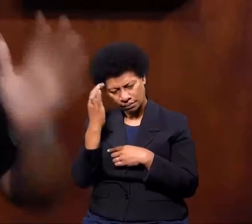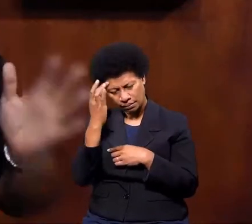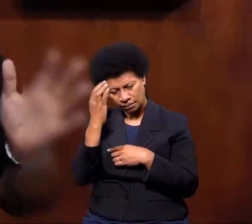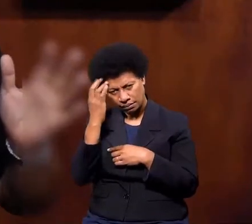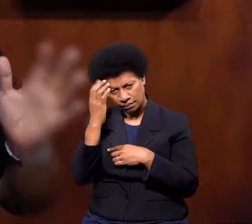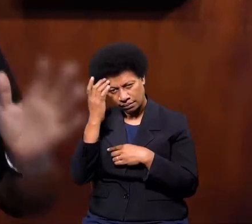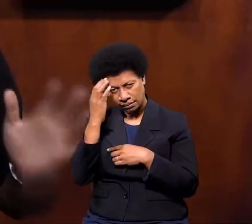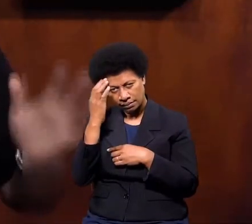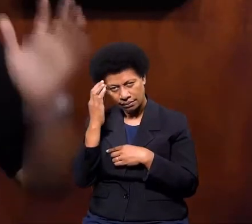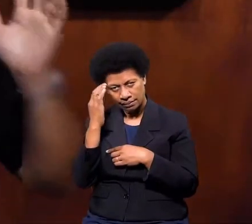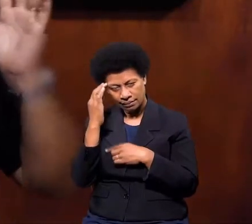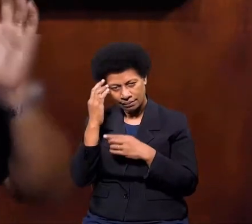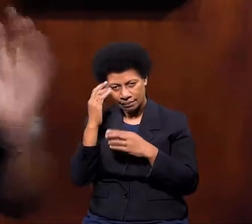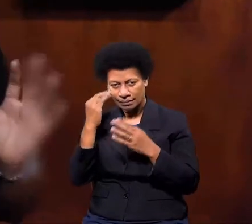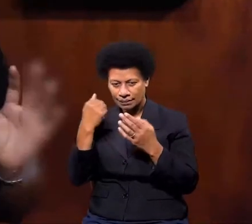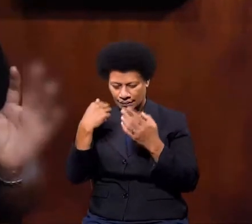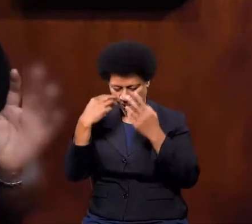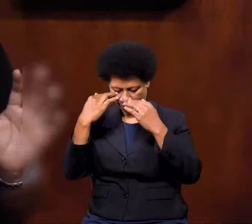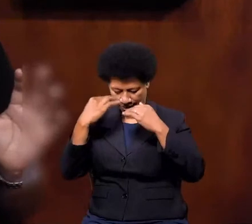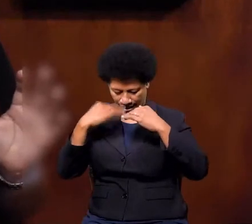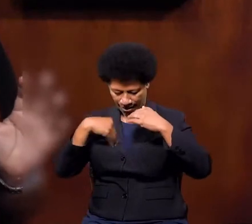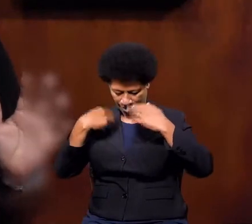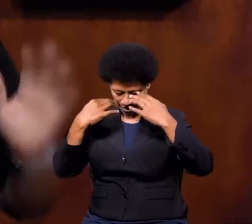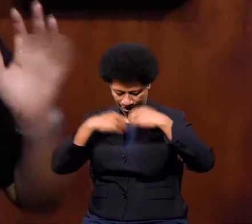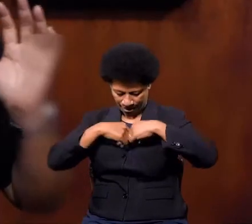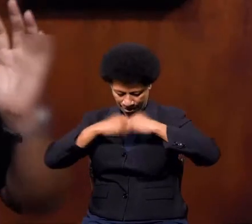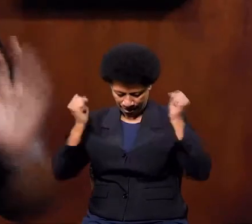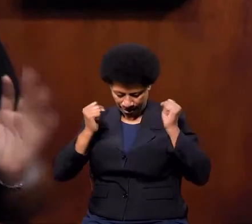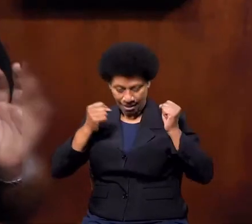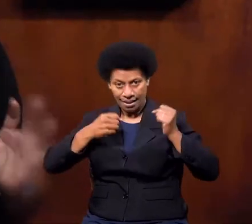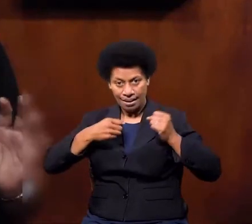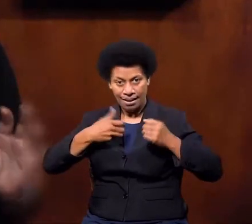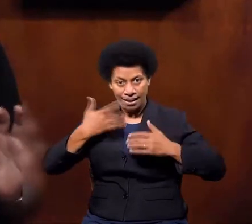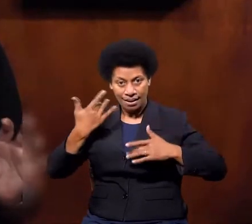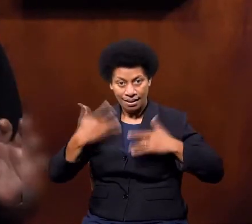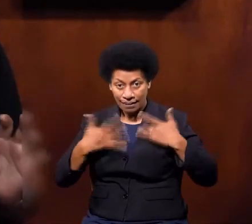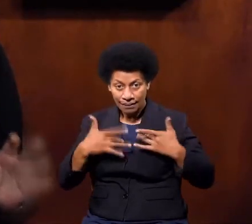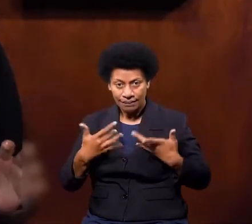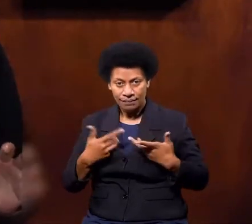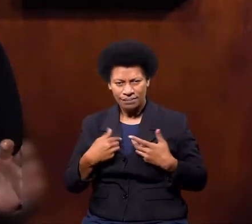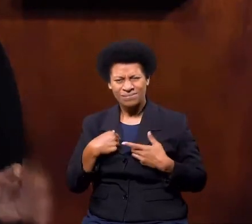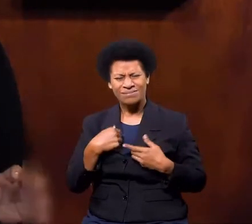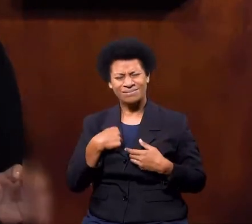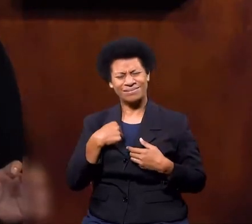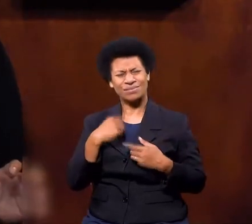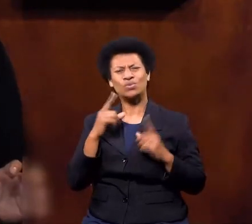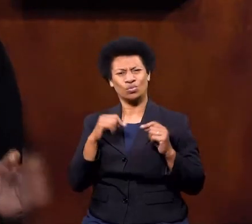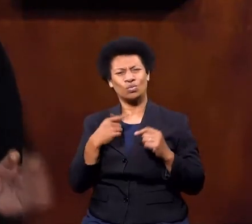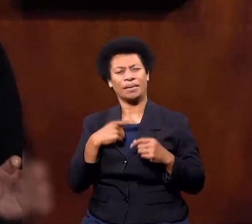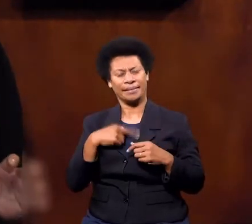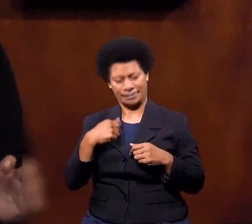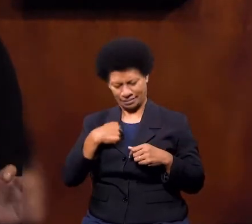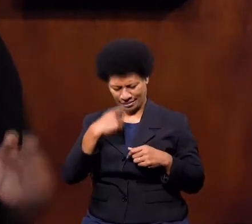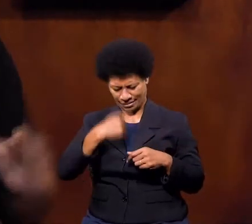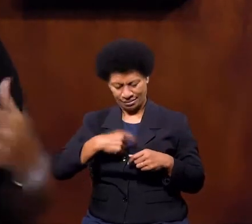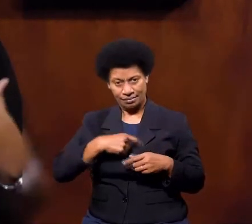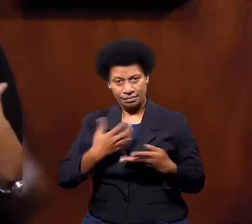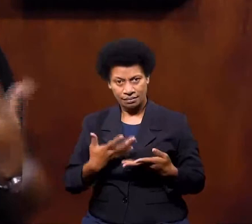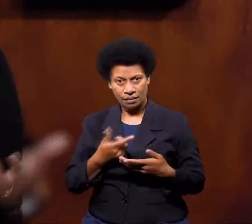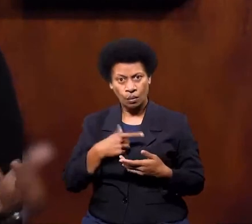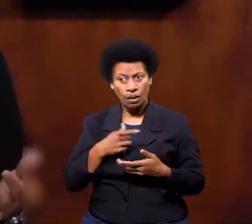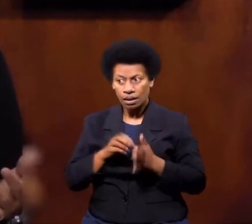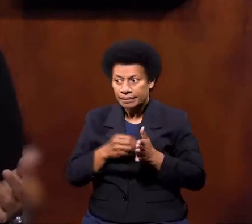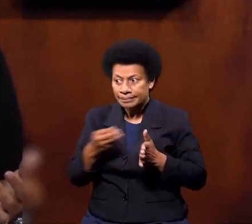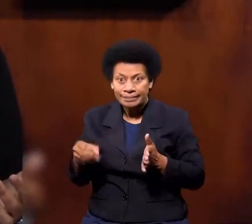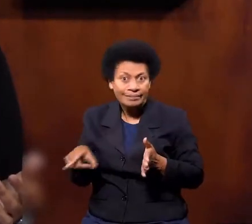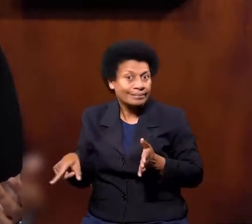our mind, you know, and reevaluate our lives. Why exactly are we doing the things that we do? Why? Mm. Is it our